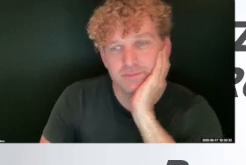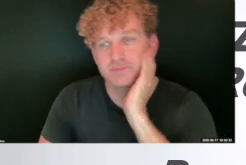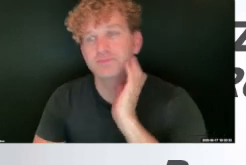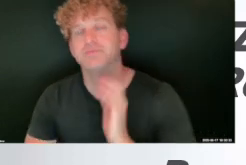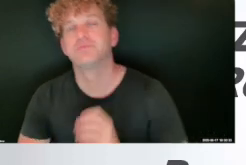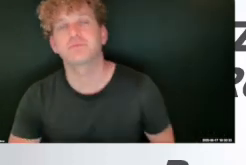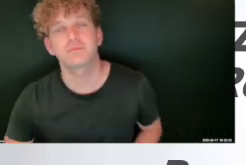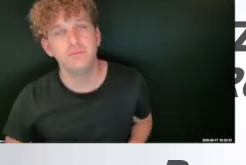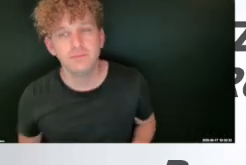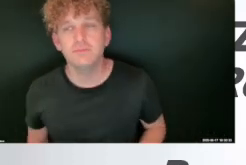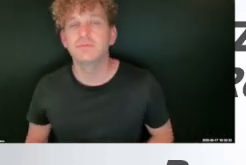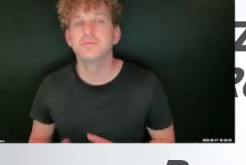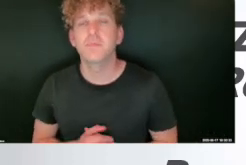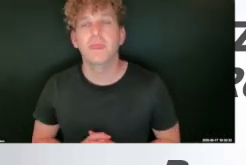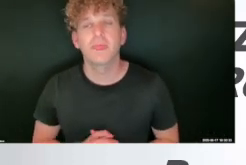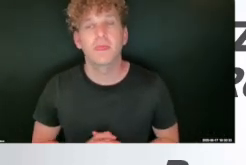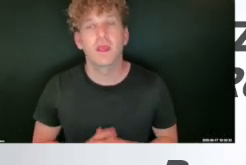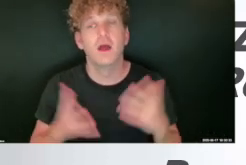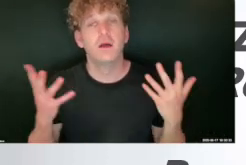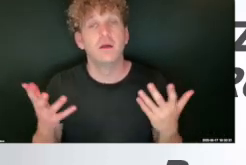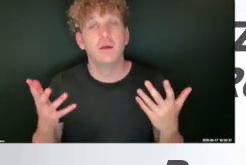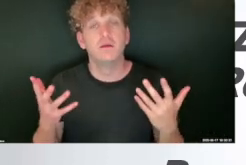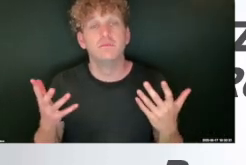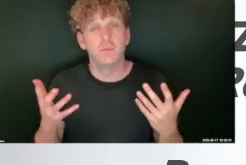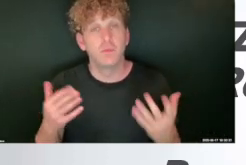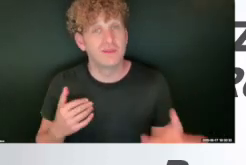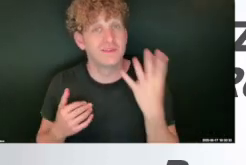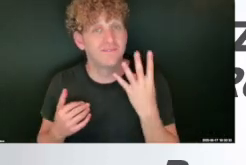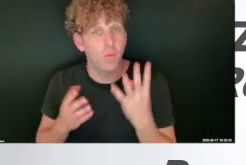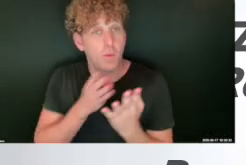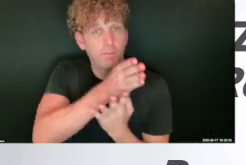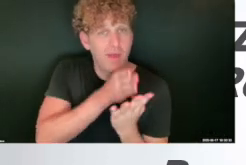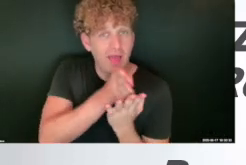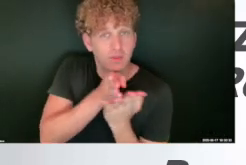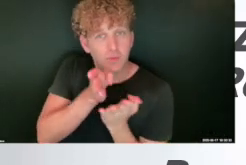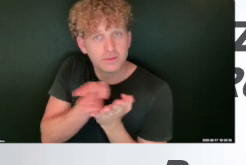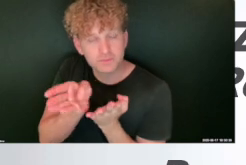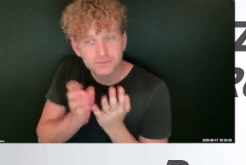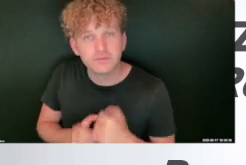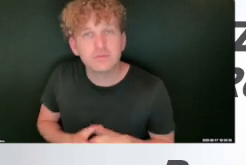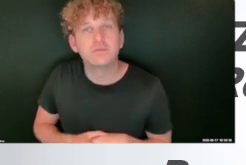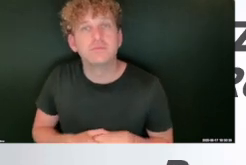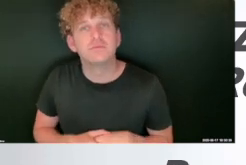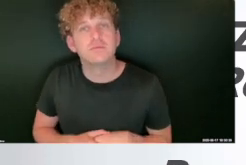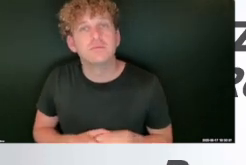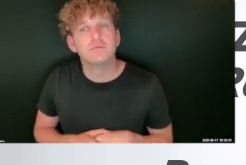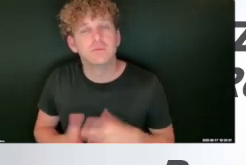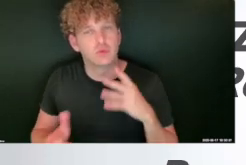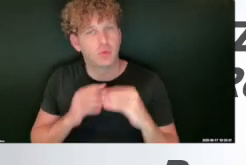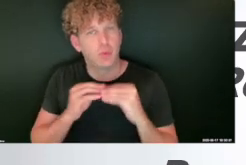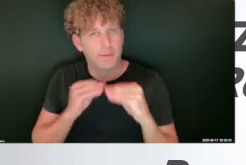such as energy storage systems, for example. 2D, recycle. Vehicle retirement.